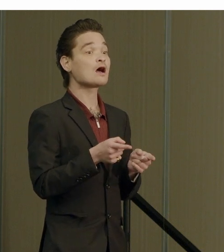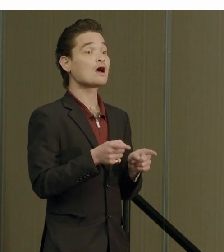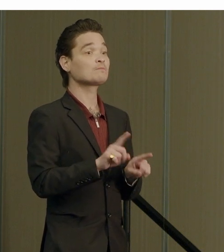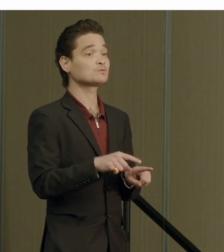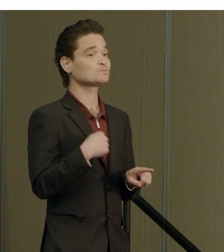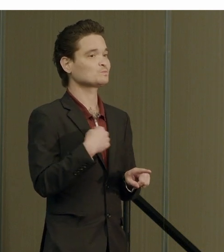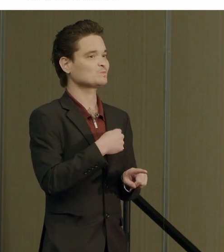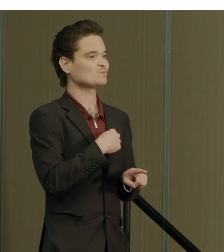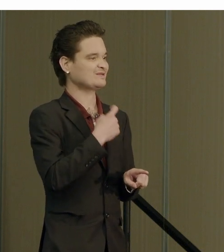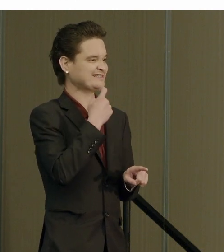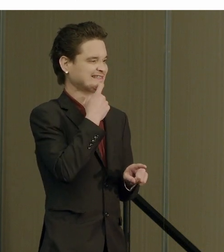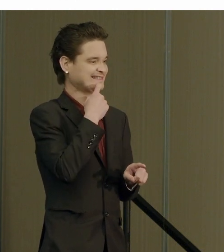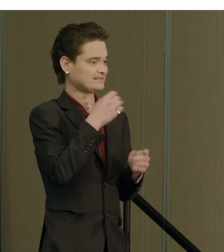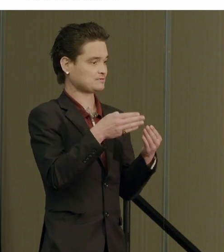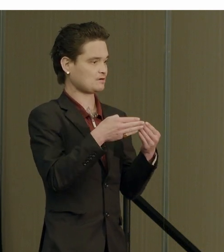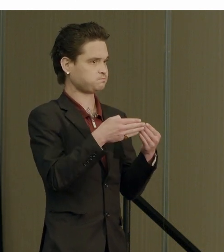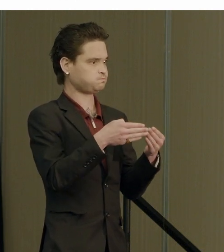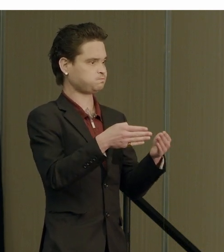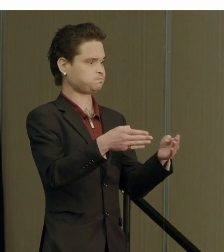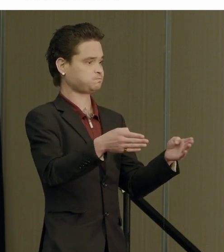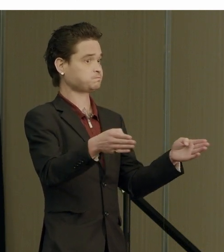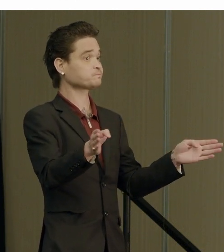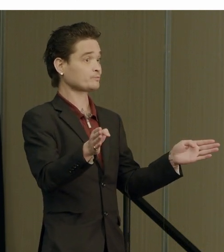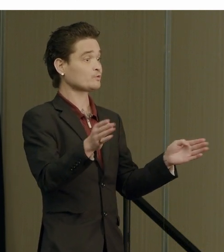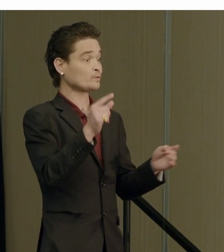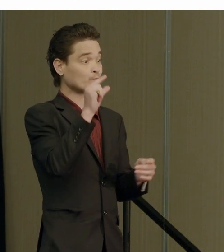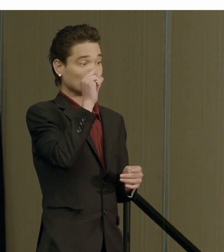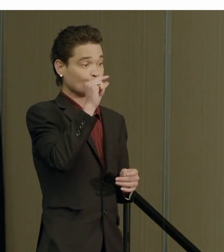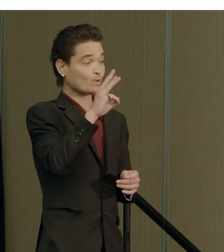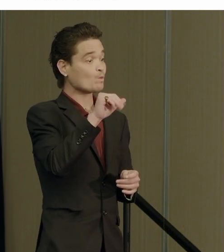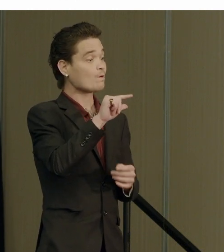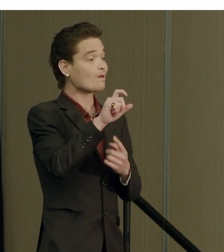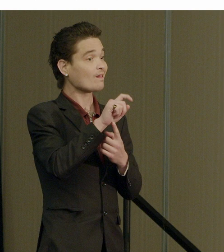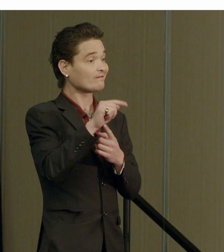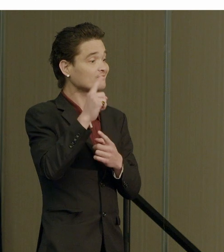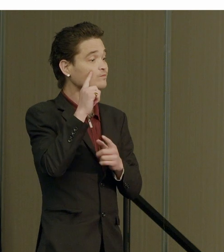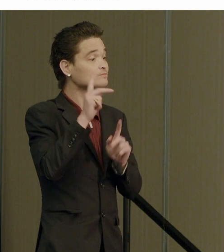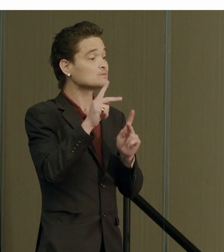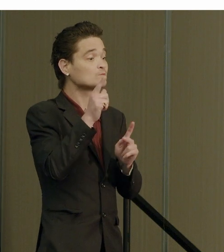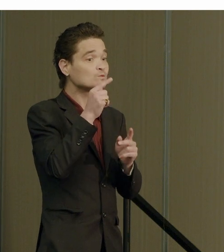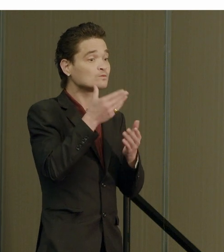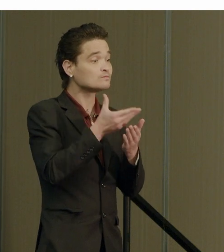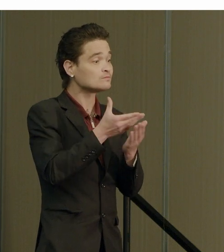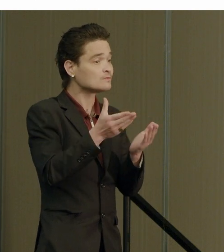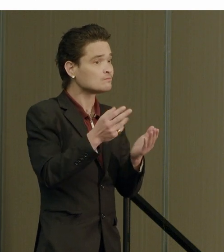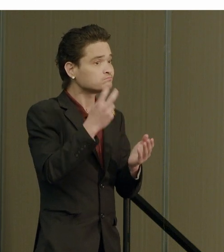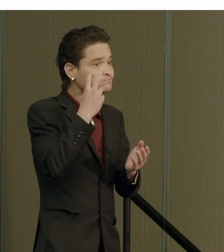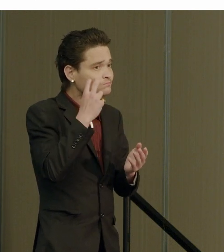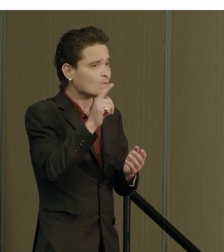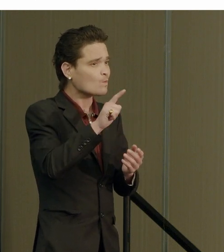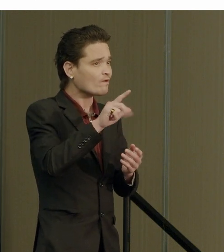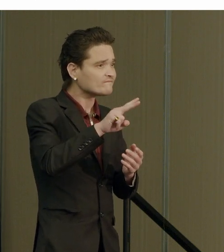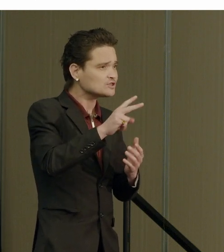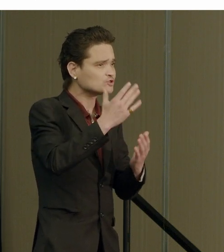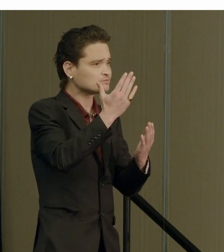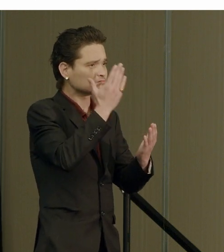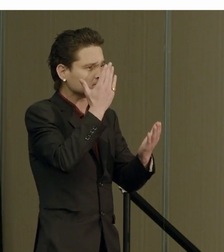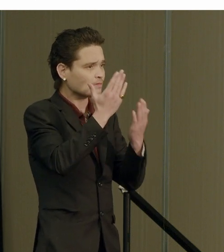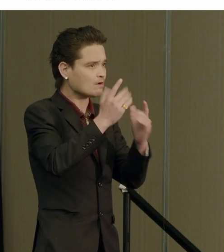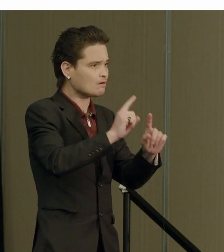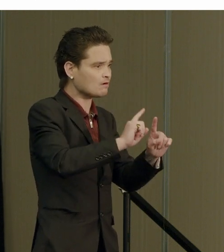Google Wallet that makes it easier for low vision and blind users to save their state-issued ID to